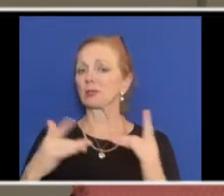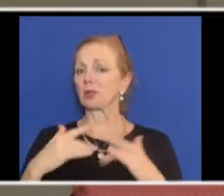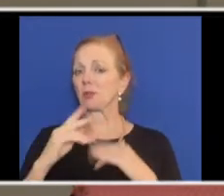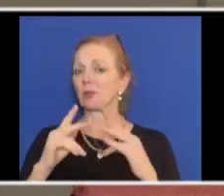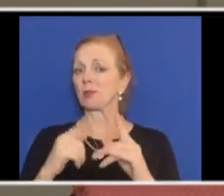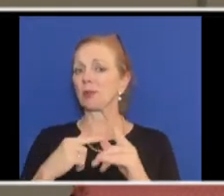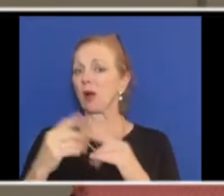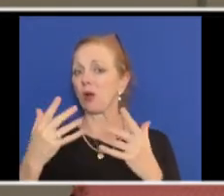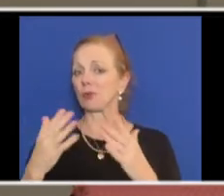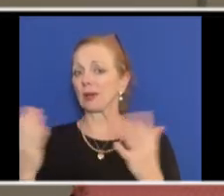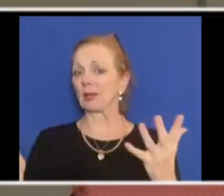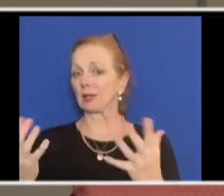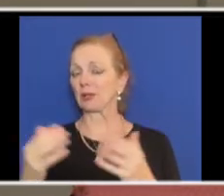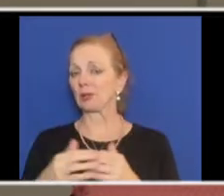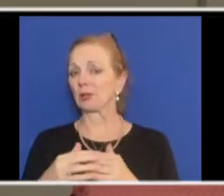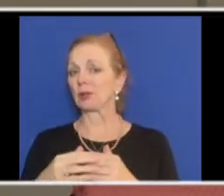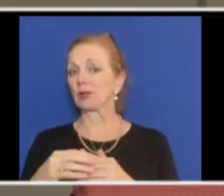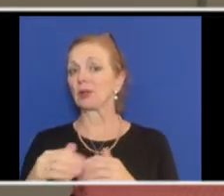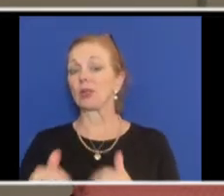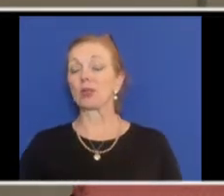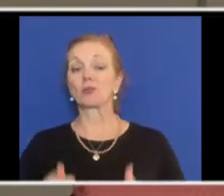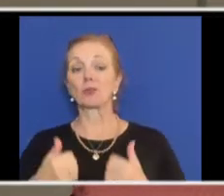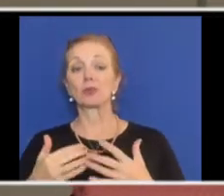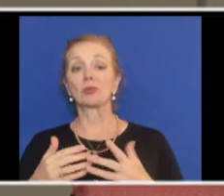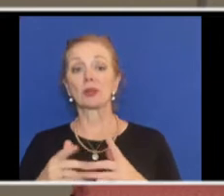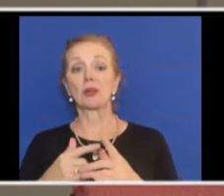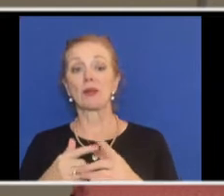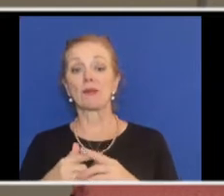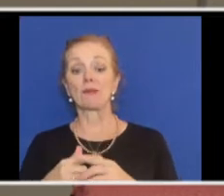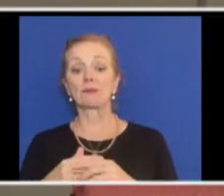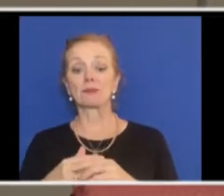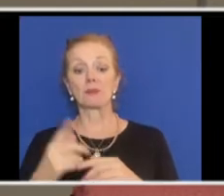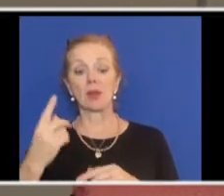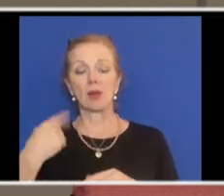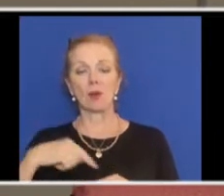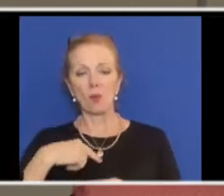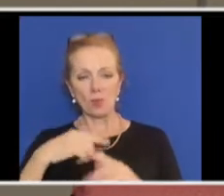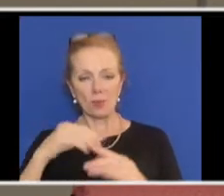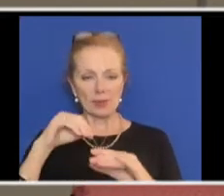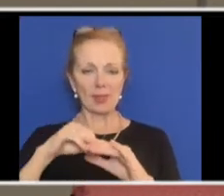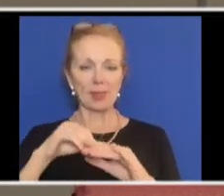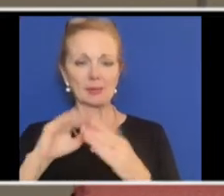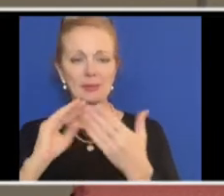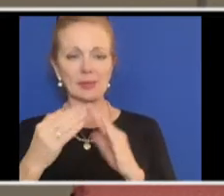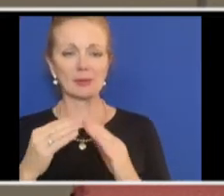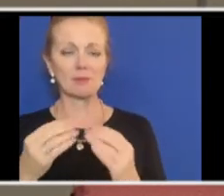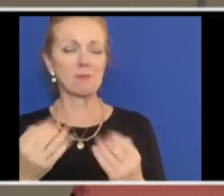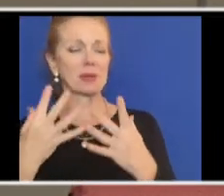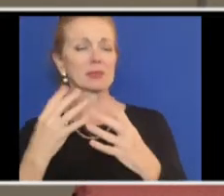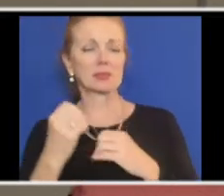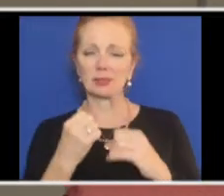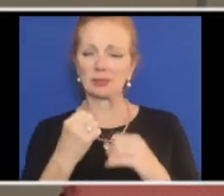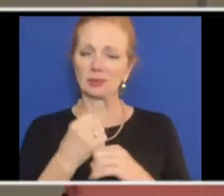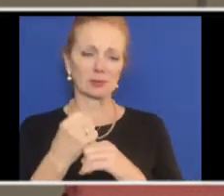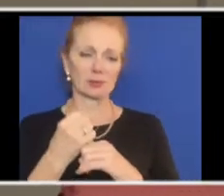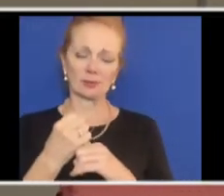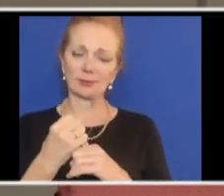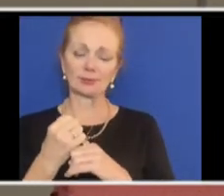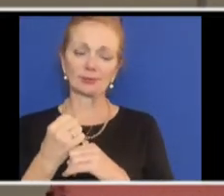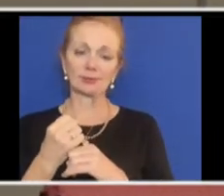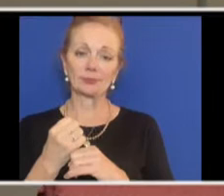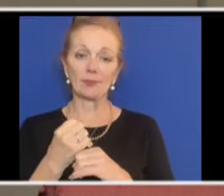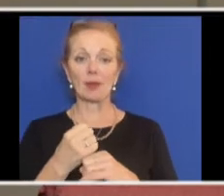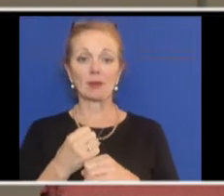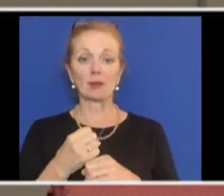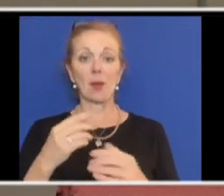that are already here so the residents like we have been in this city for decades so what we have